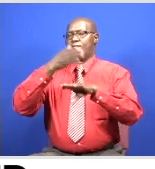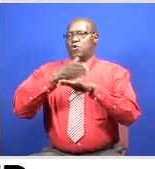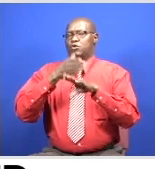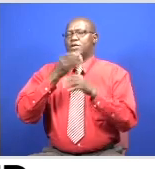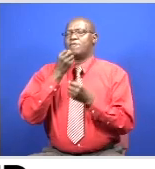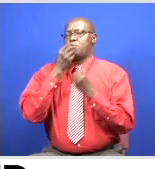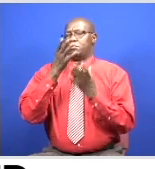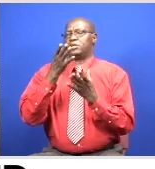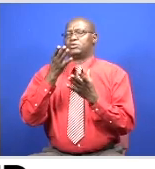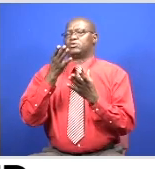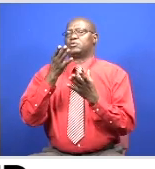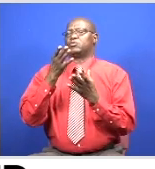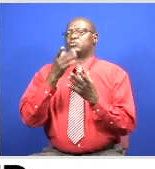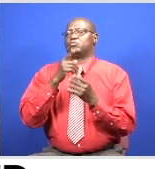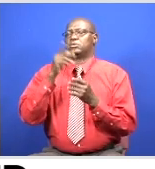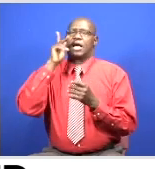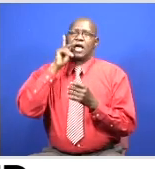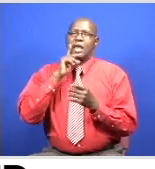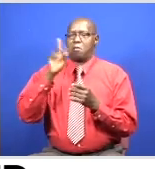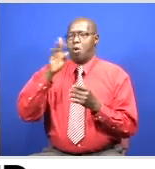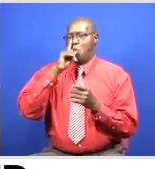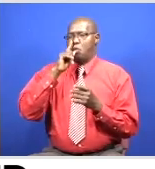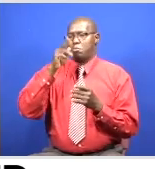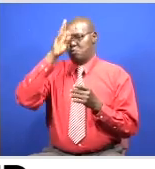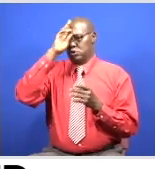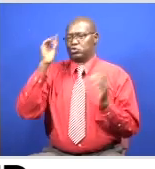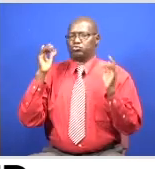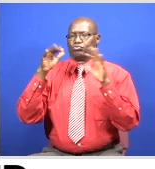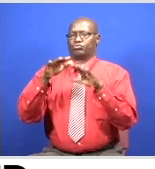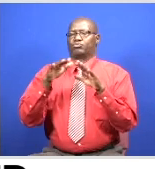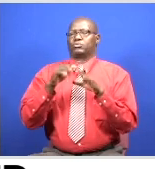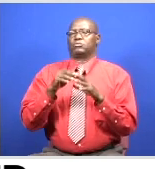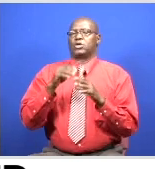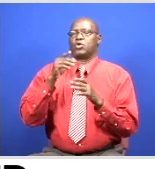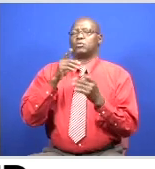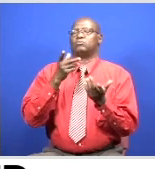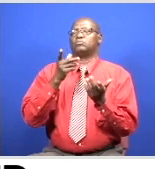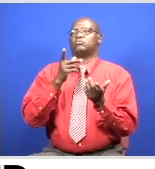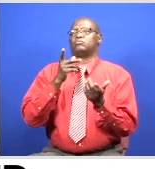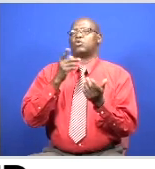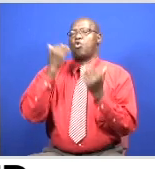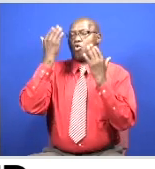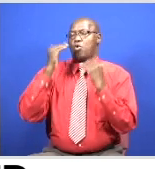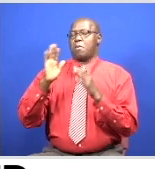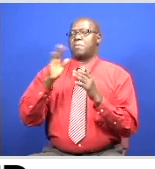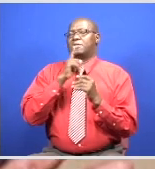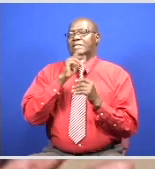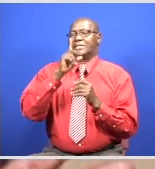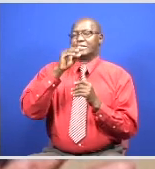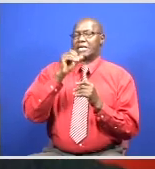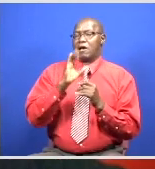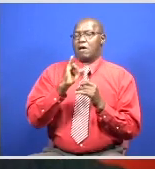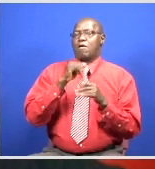an alleged raid at his current home last month. His lawyer, Danson Omari, says that the DCI did not follow the right procedures on how